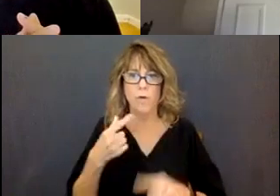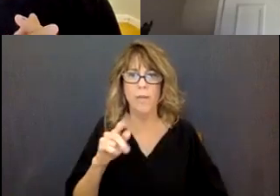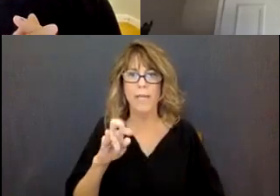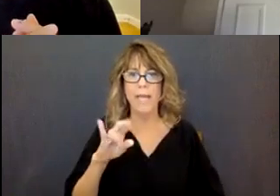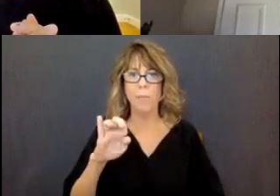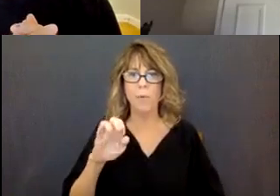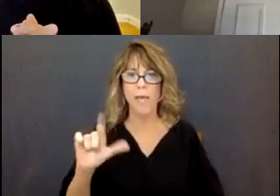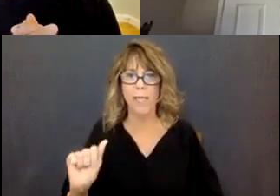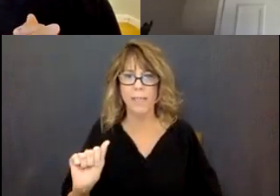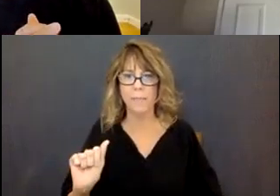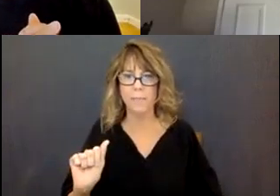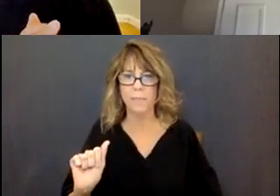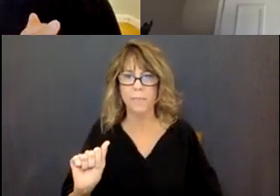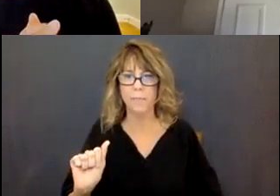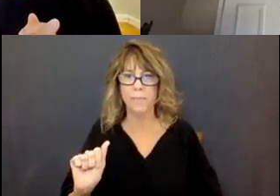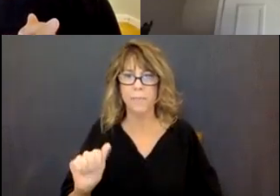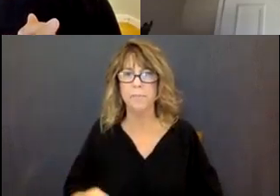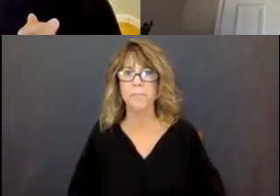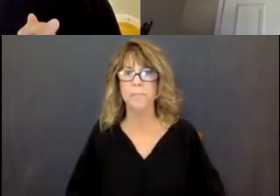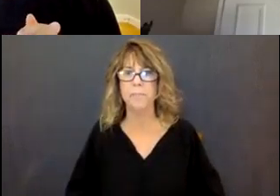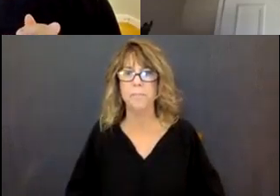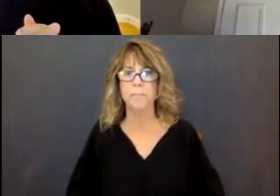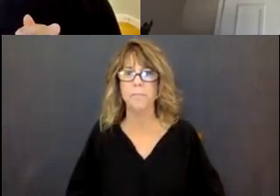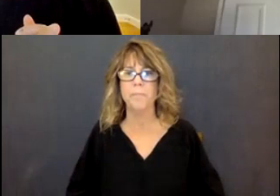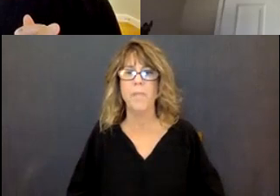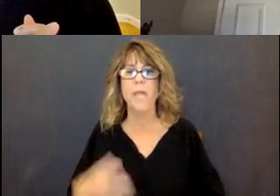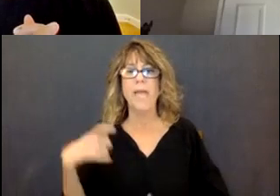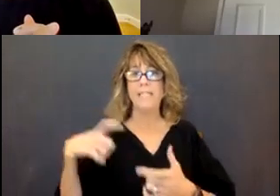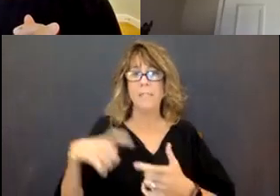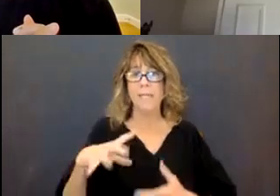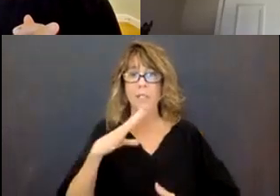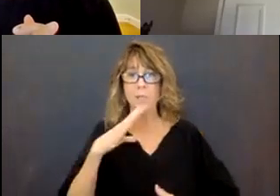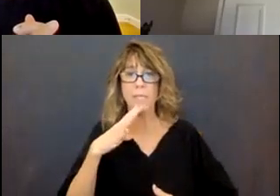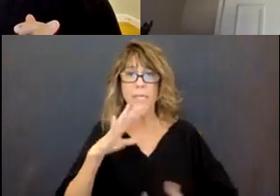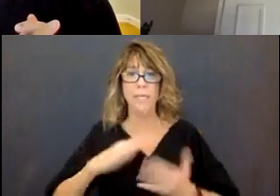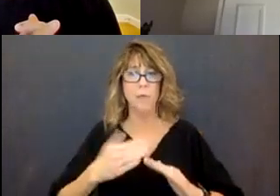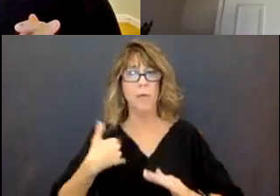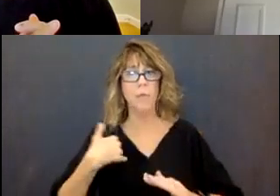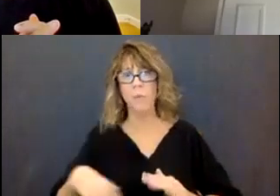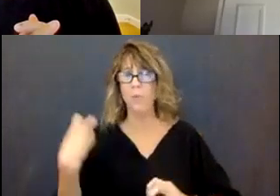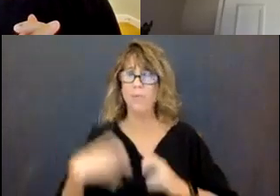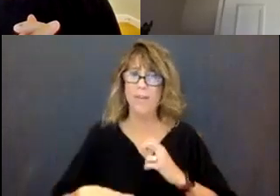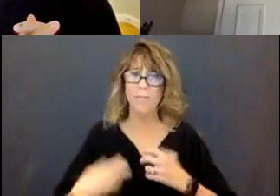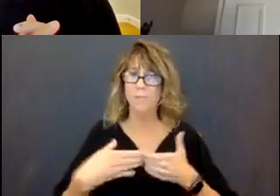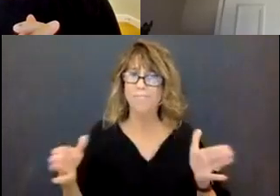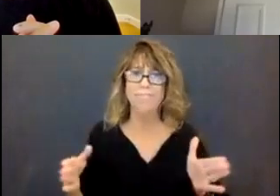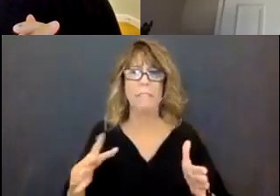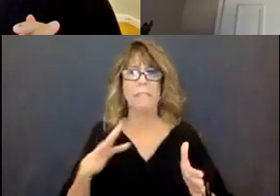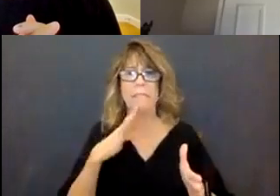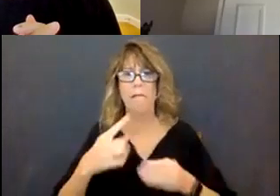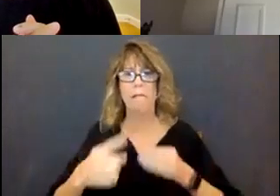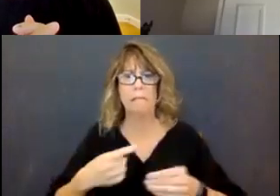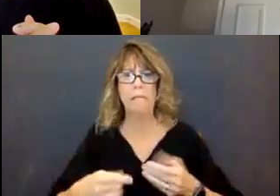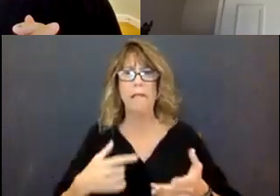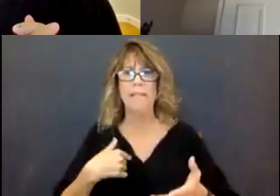Roscoe. And the Spanish-speaking community has such a difficult time even opening up about this. Awareness of all of this is key, maybe